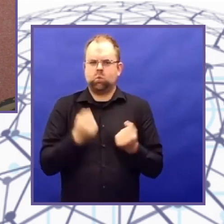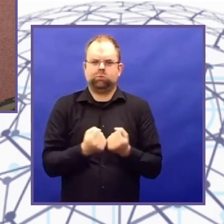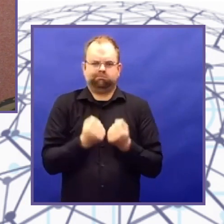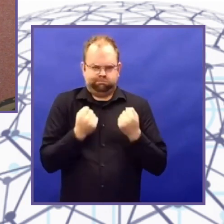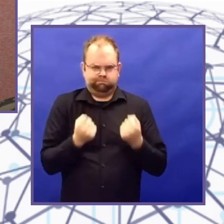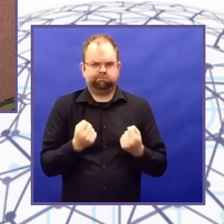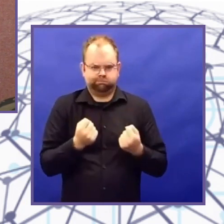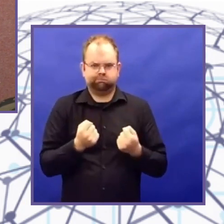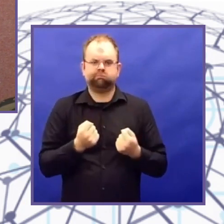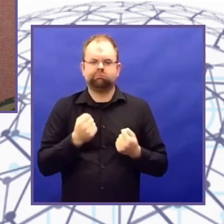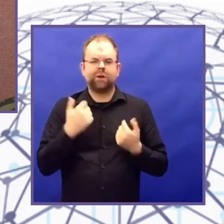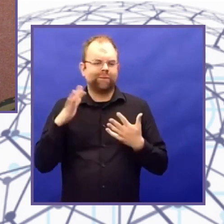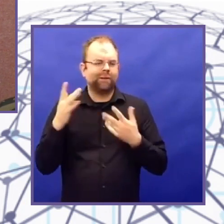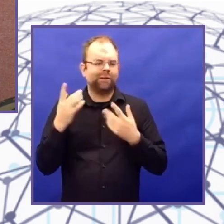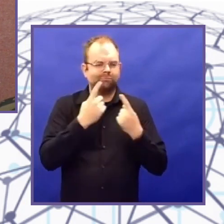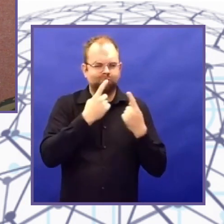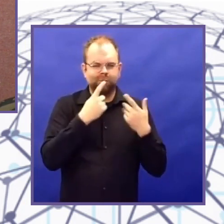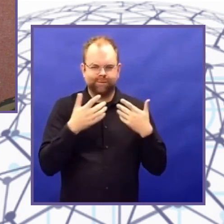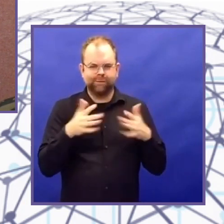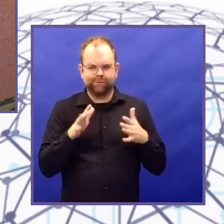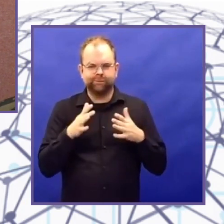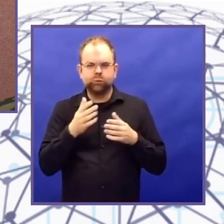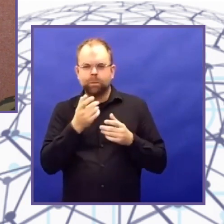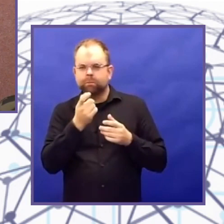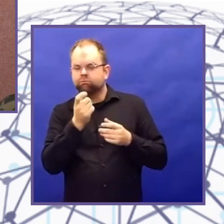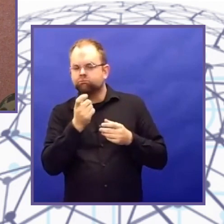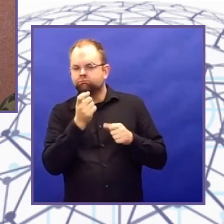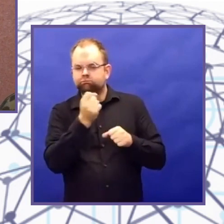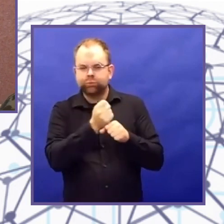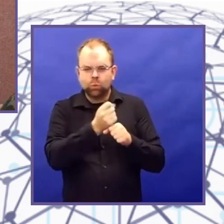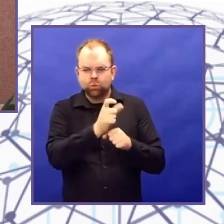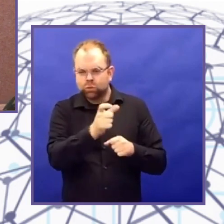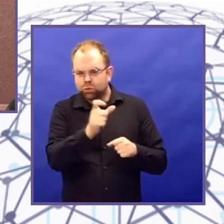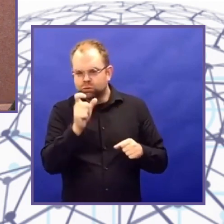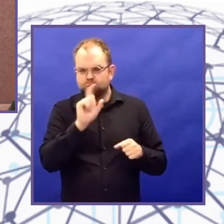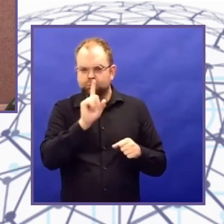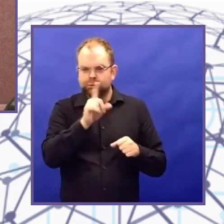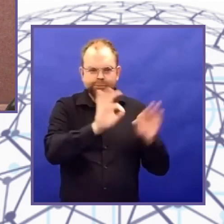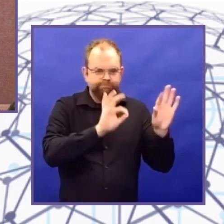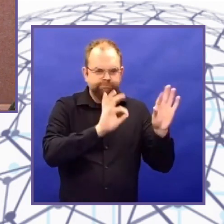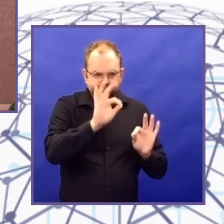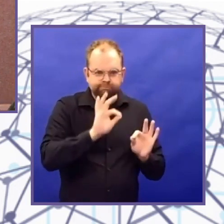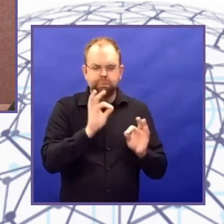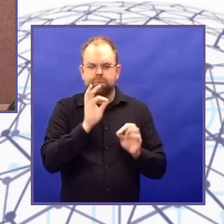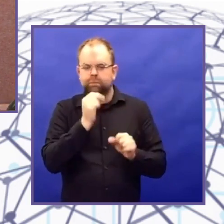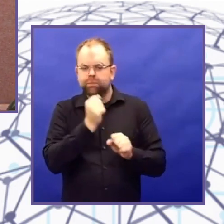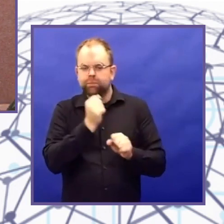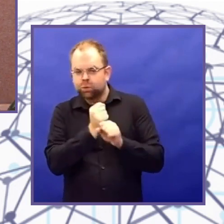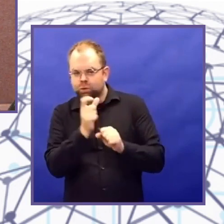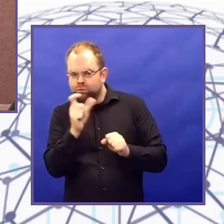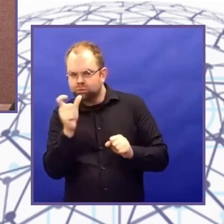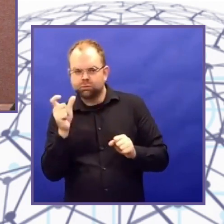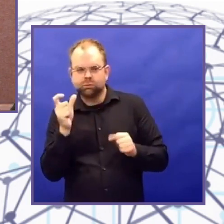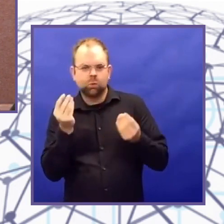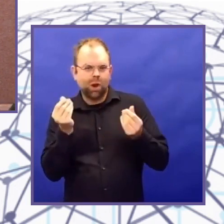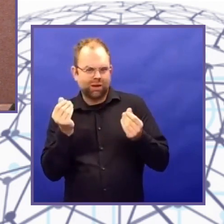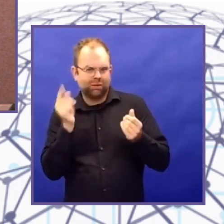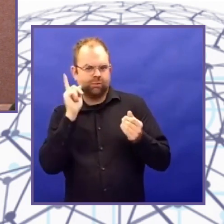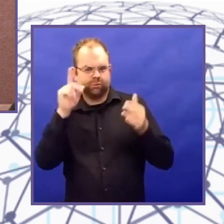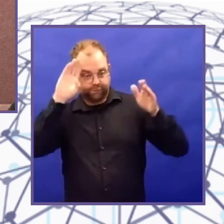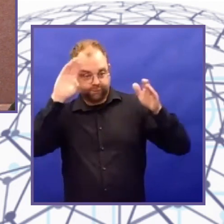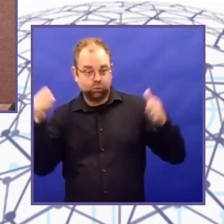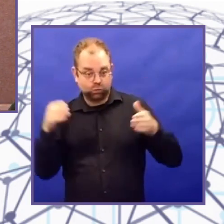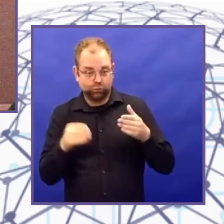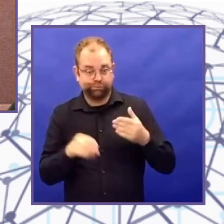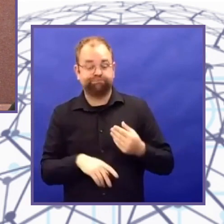and investment in service delivery capacity, government purchasing and procurement support. And of course, innovation plays into all